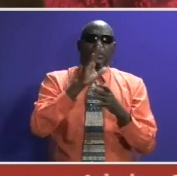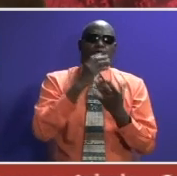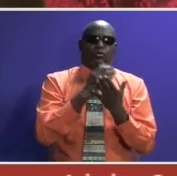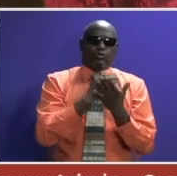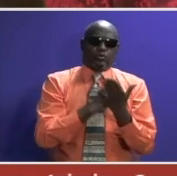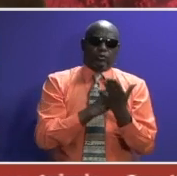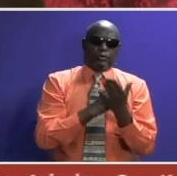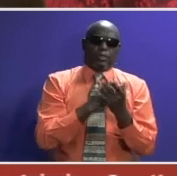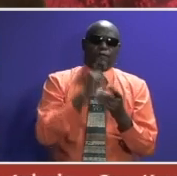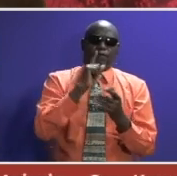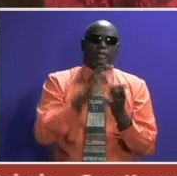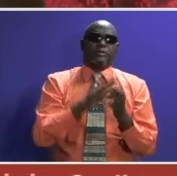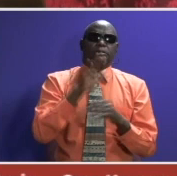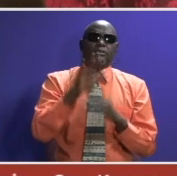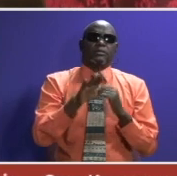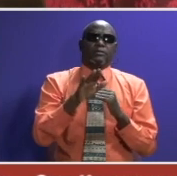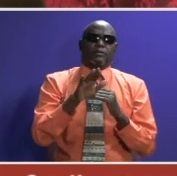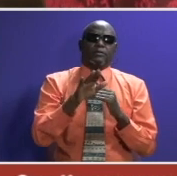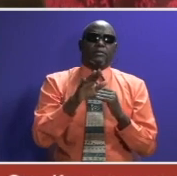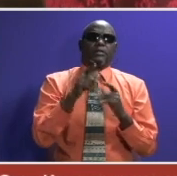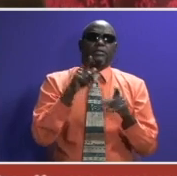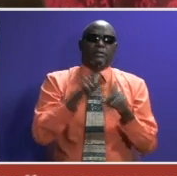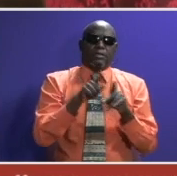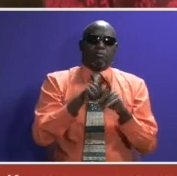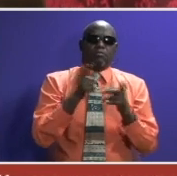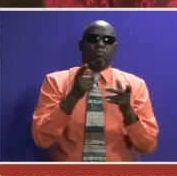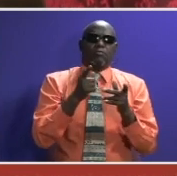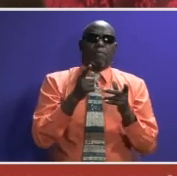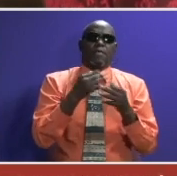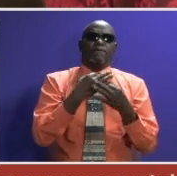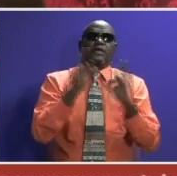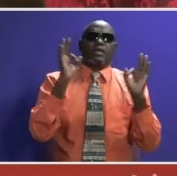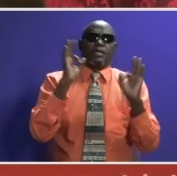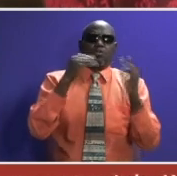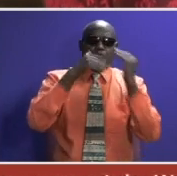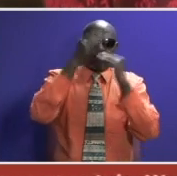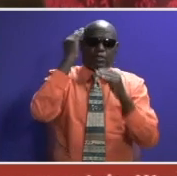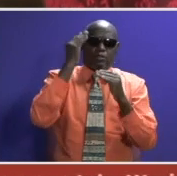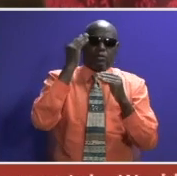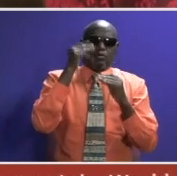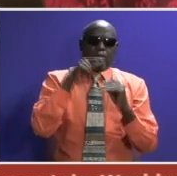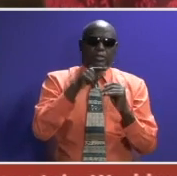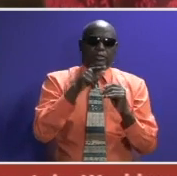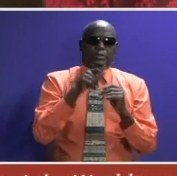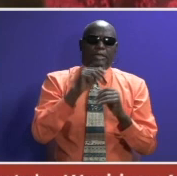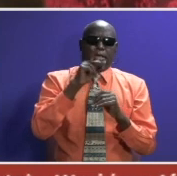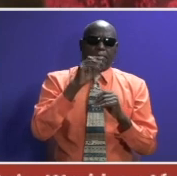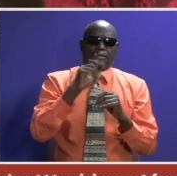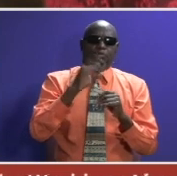to this is in freeing the hands and minds of the professionals at Broadcasting House to make